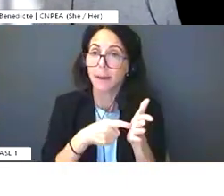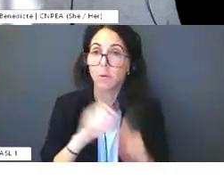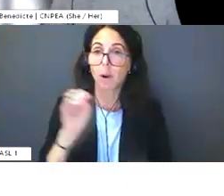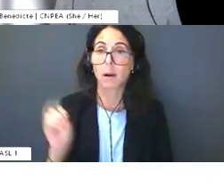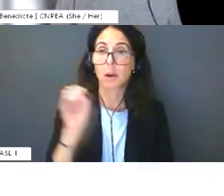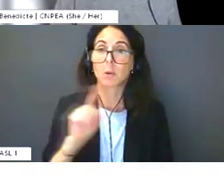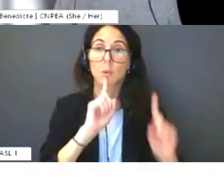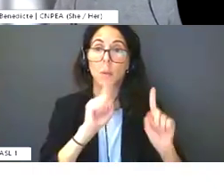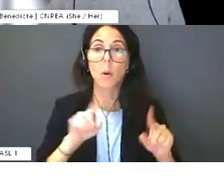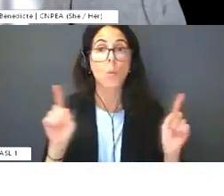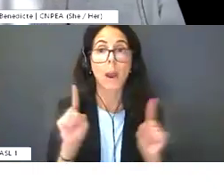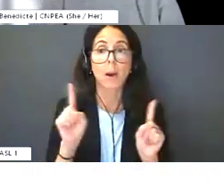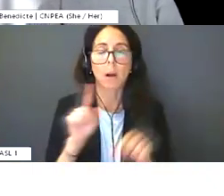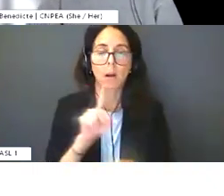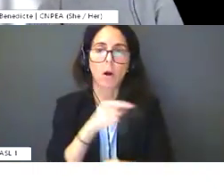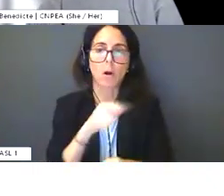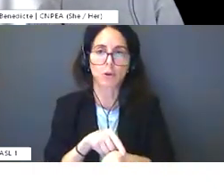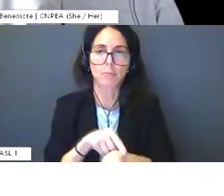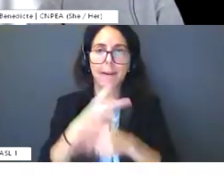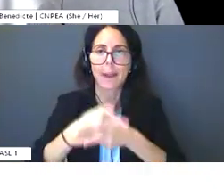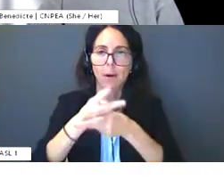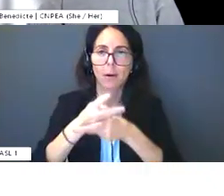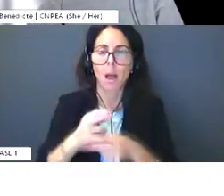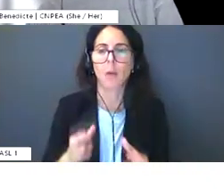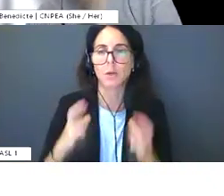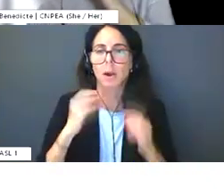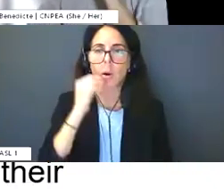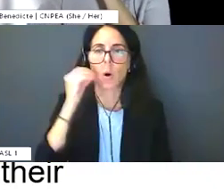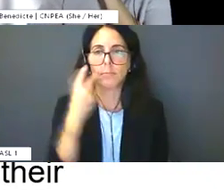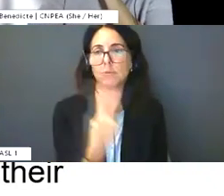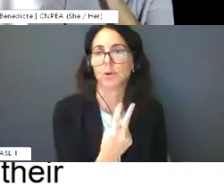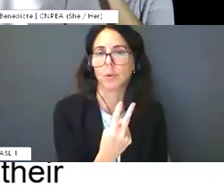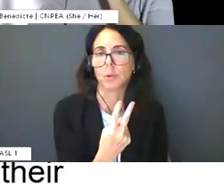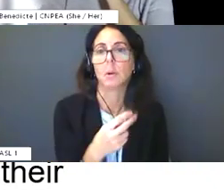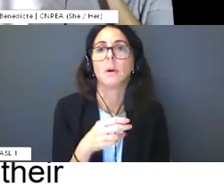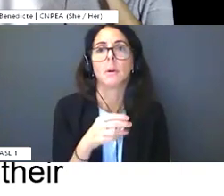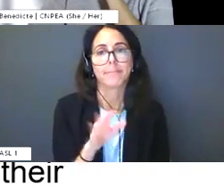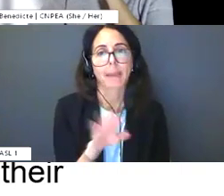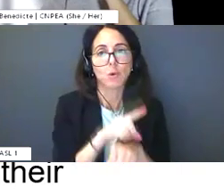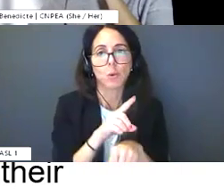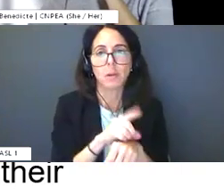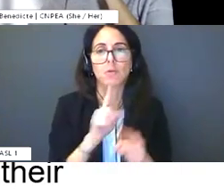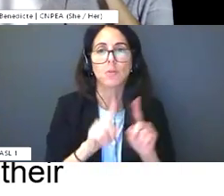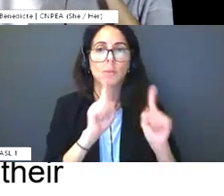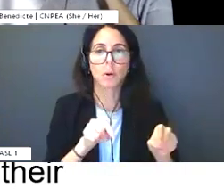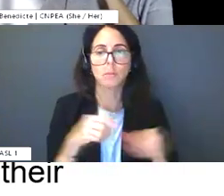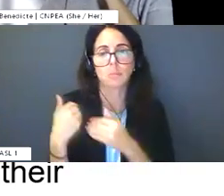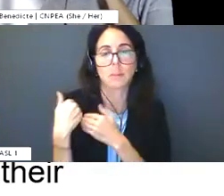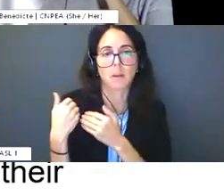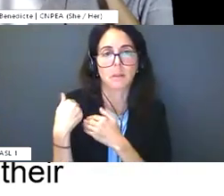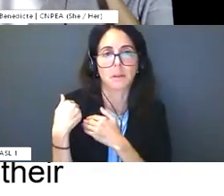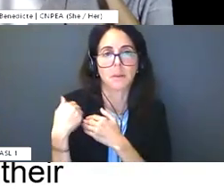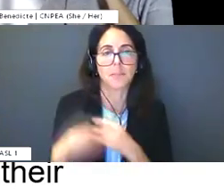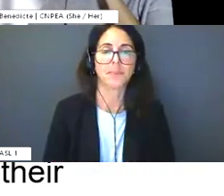to report is in long-term care and retirement homes. Everybody has the responsibility to report to either the long-term